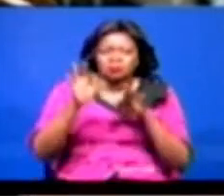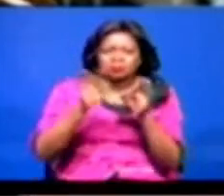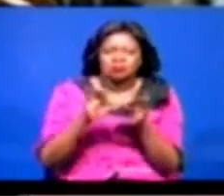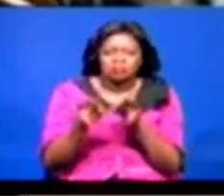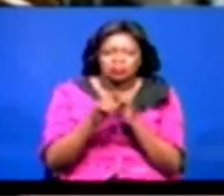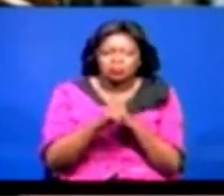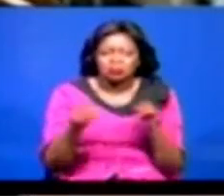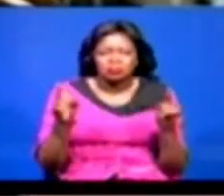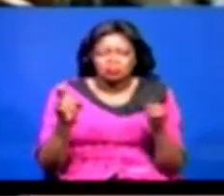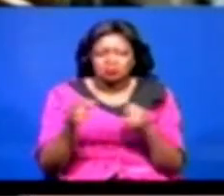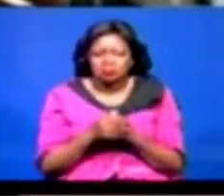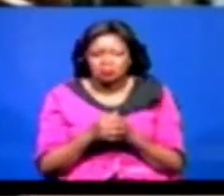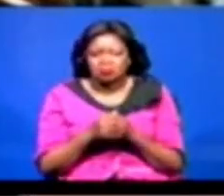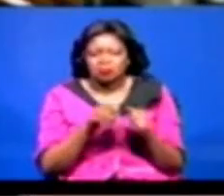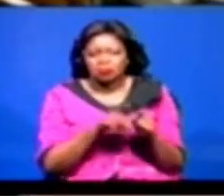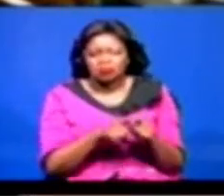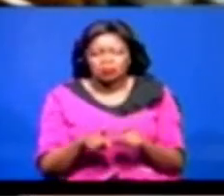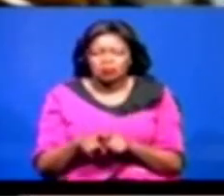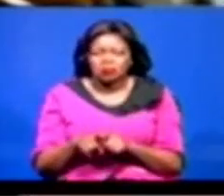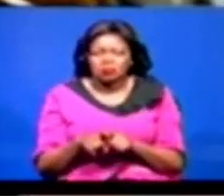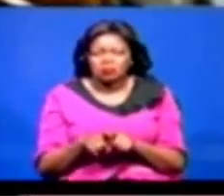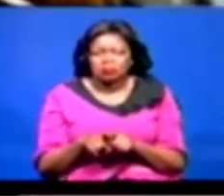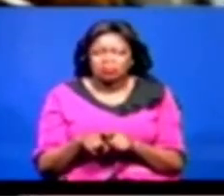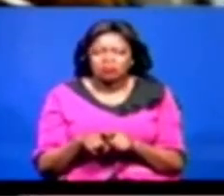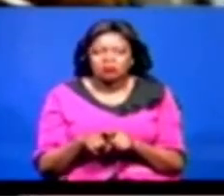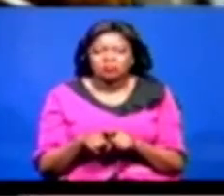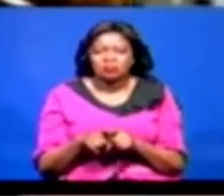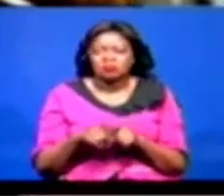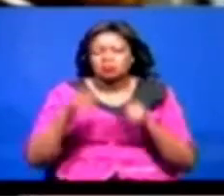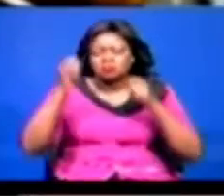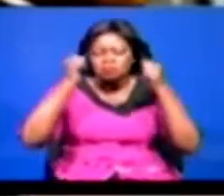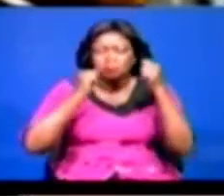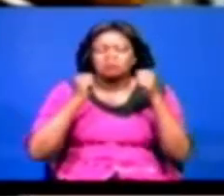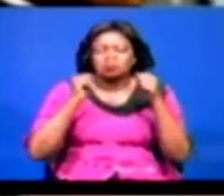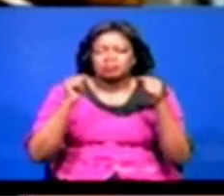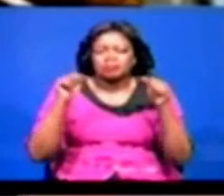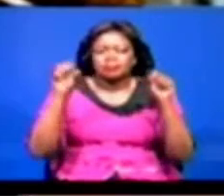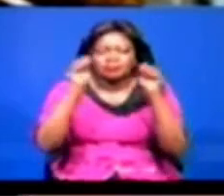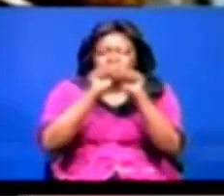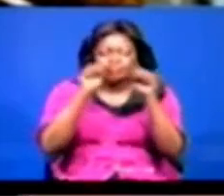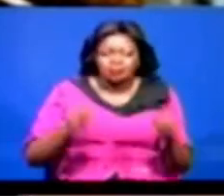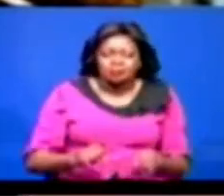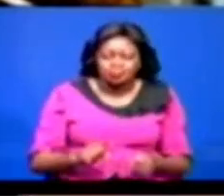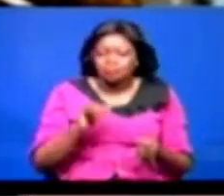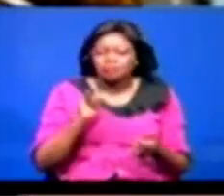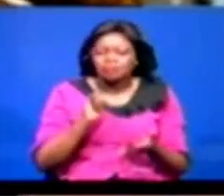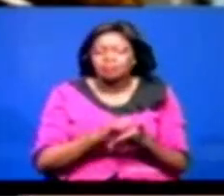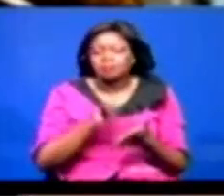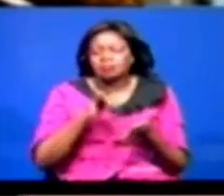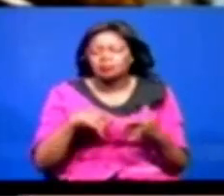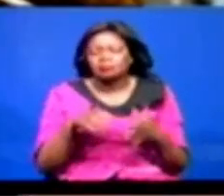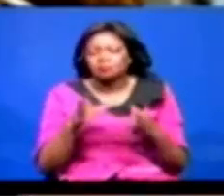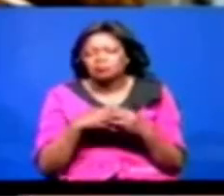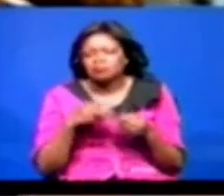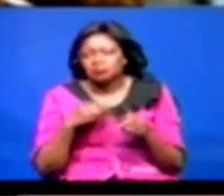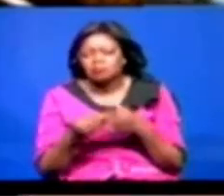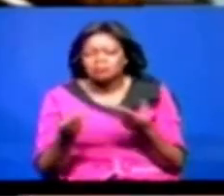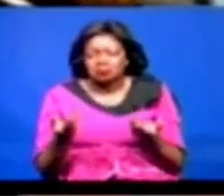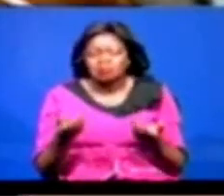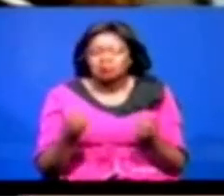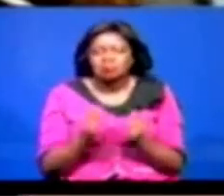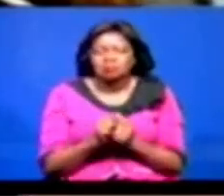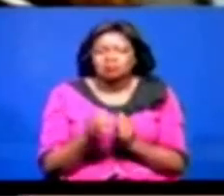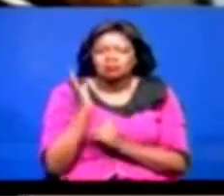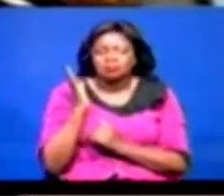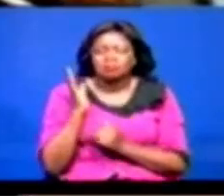his words, as a military-grade system. That is how comfortable he is with that, with the security features